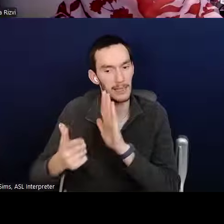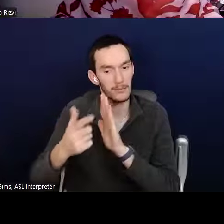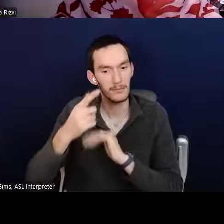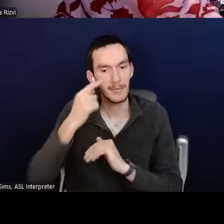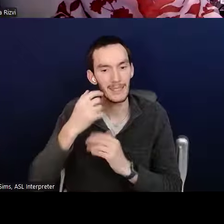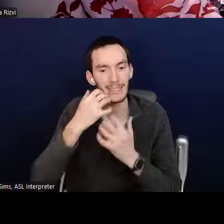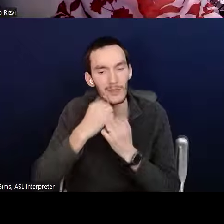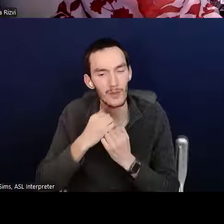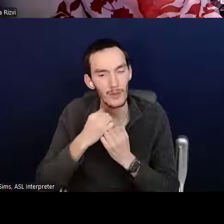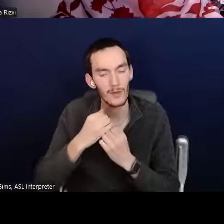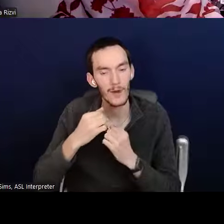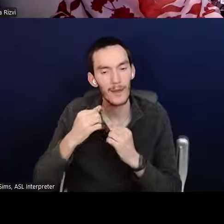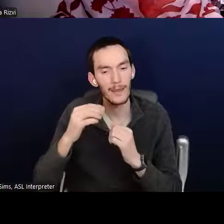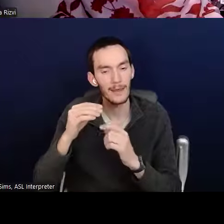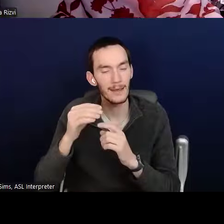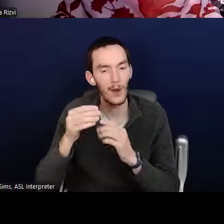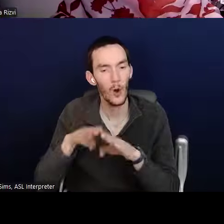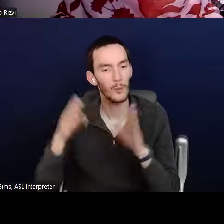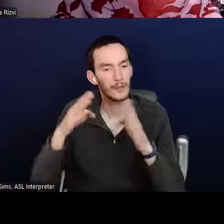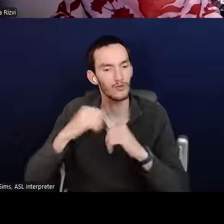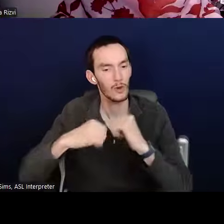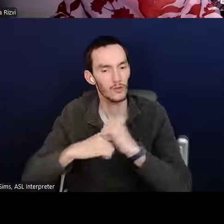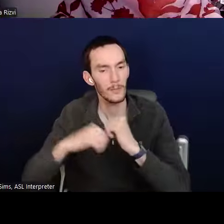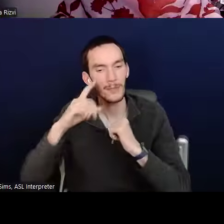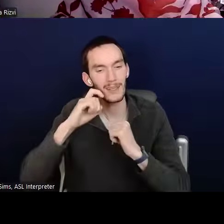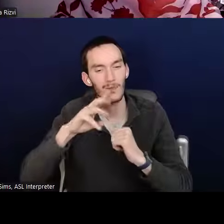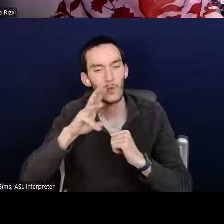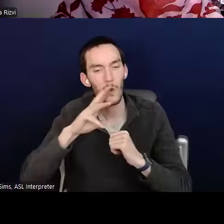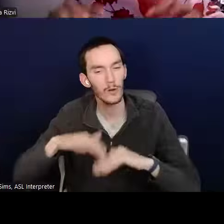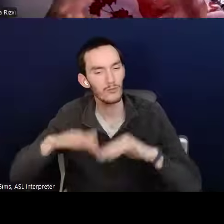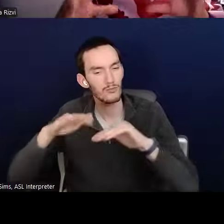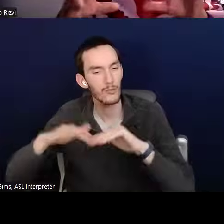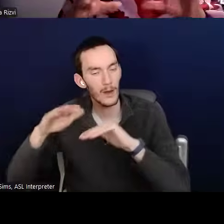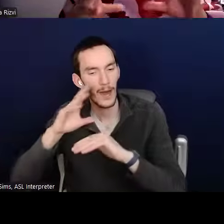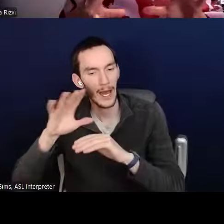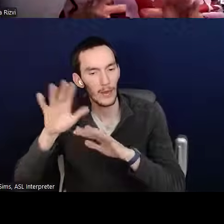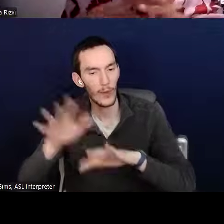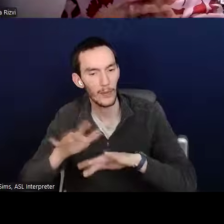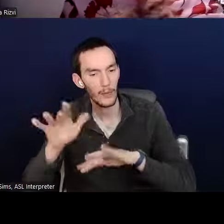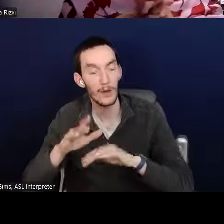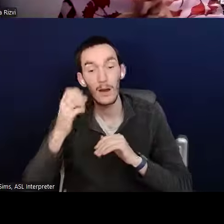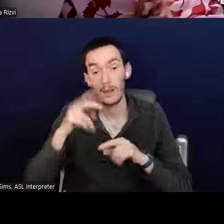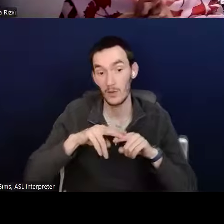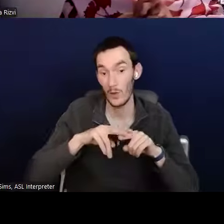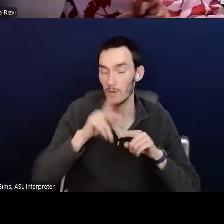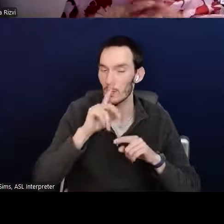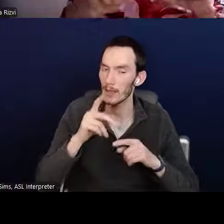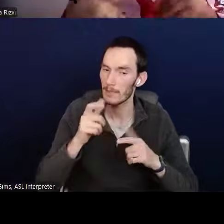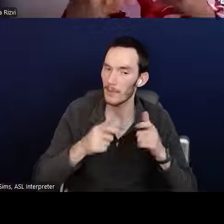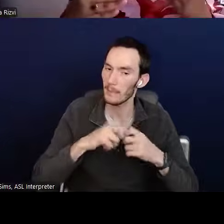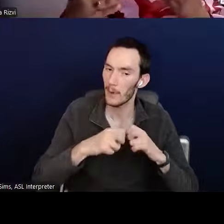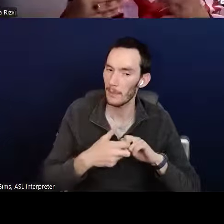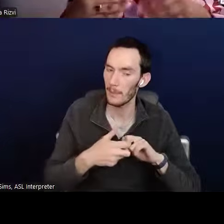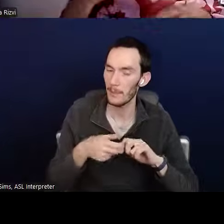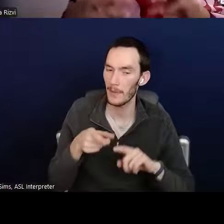exposed structures from weathering and the rising water table. So salt is a major issue, a conservation issue here because